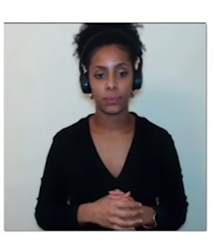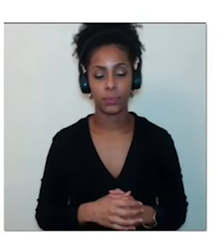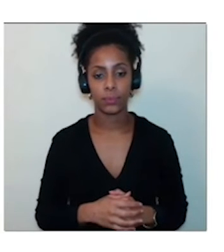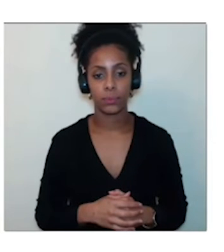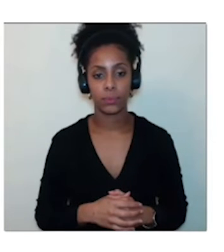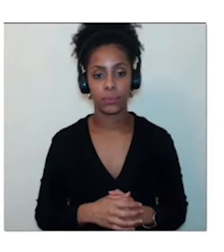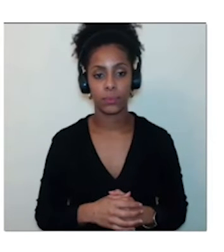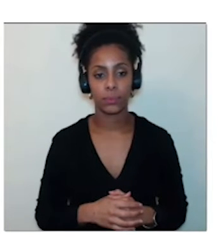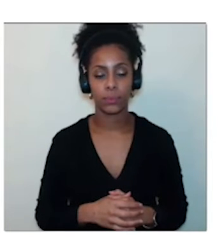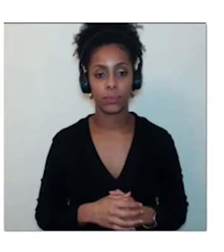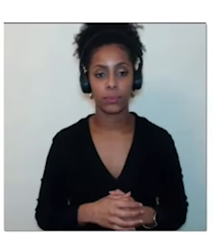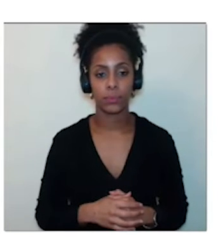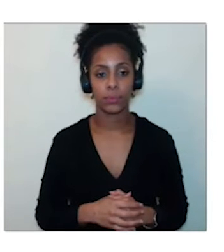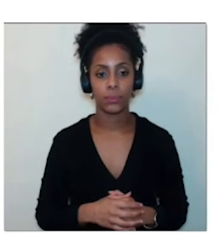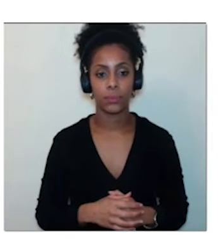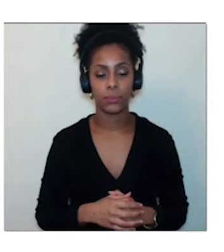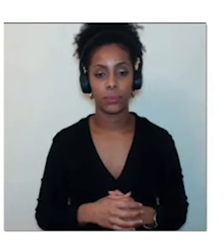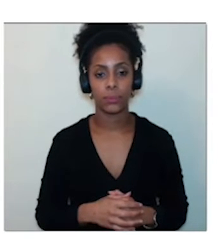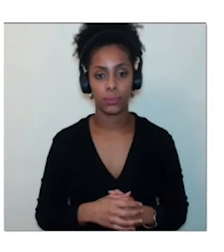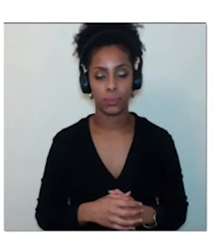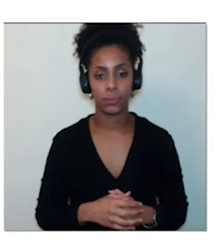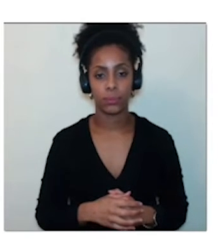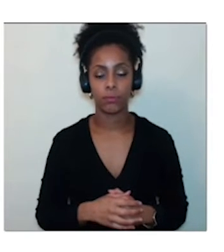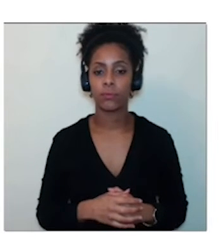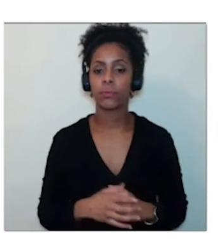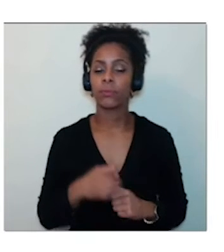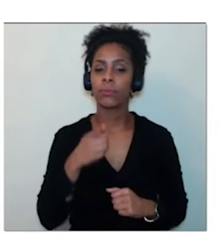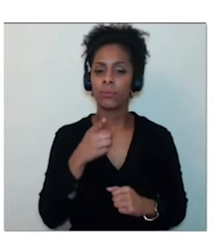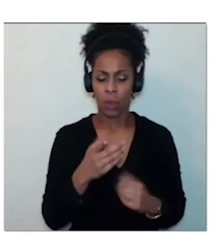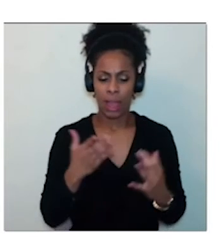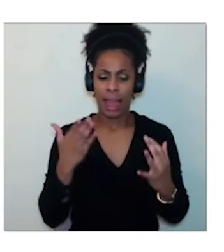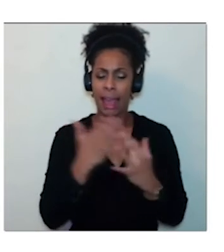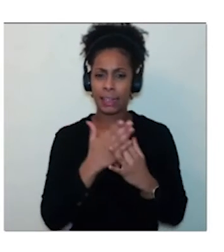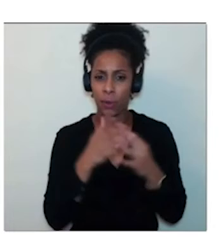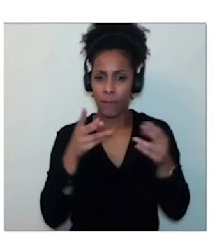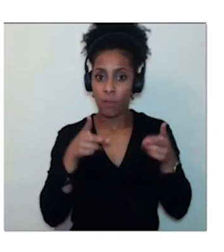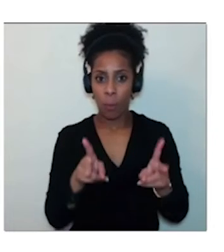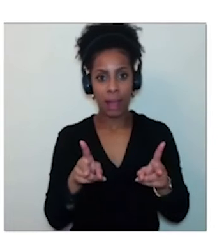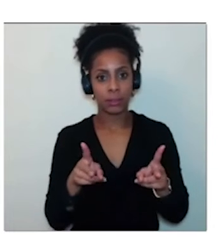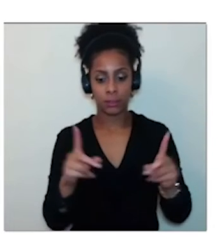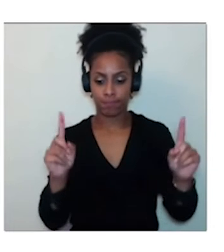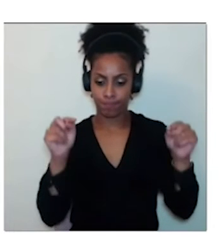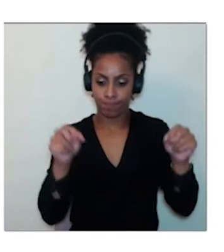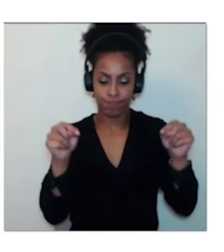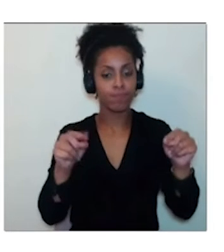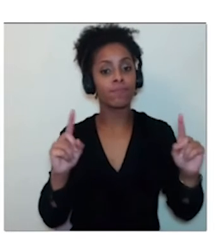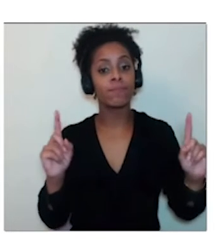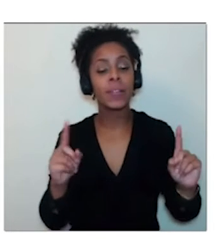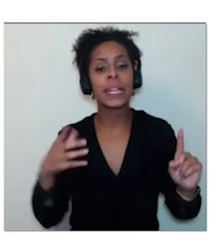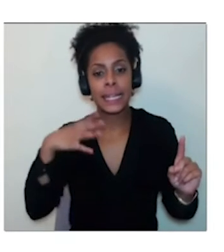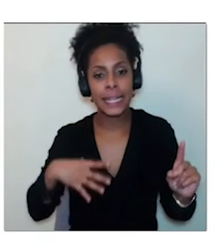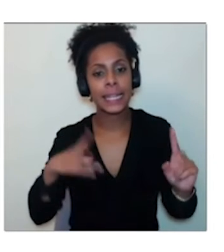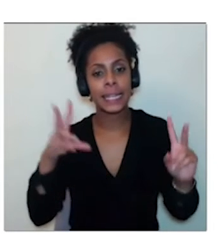The common theme behind accessible formats is the need for semantics. Semantics describe